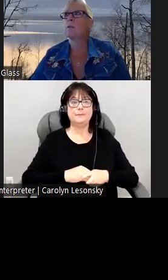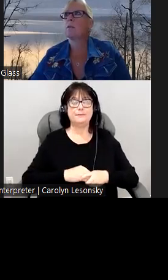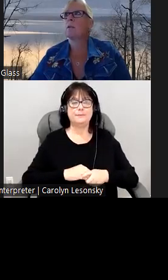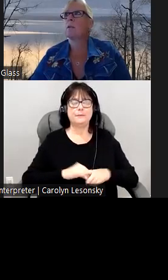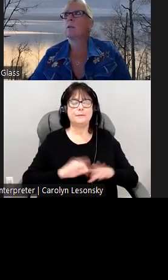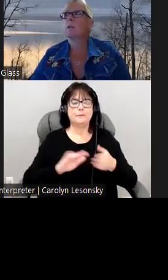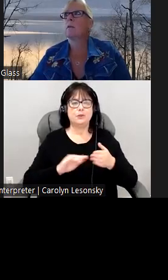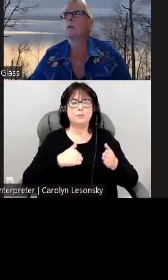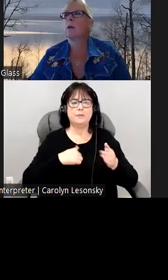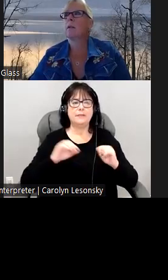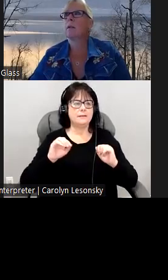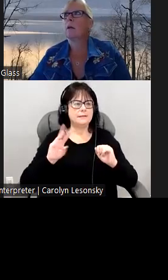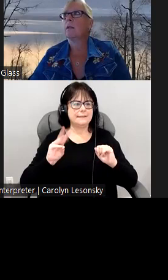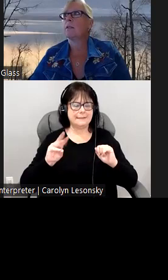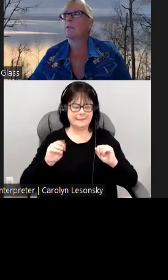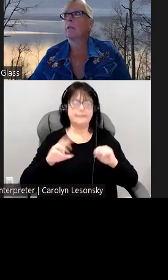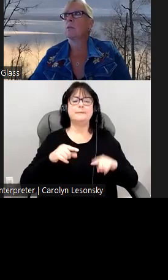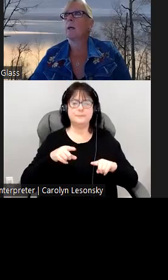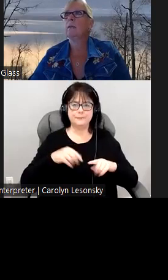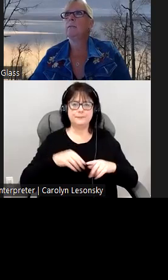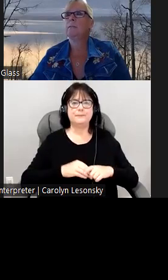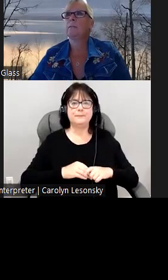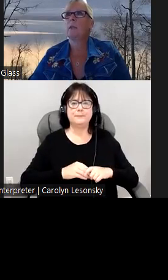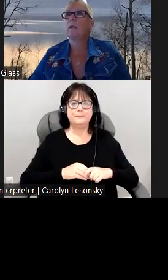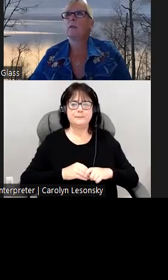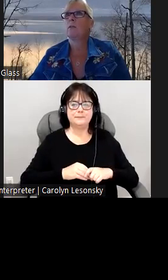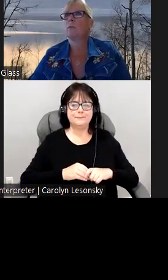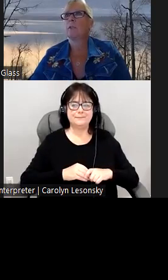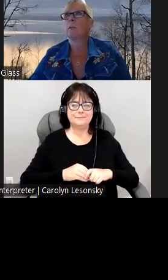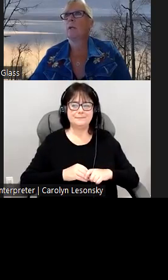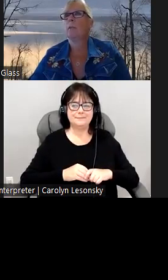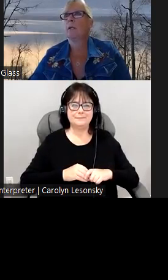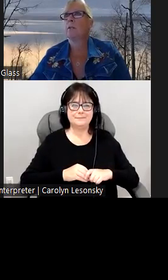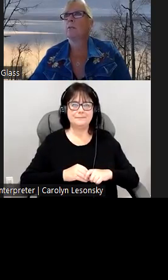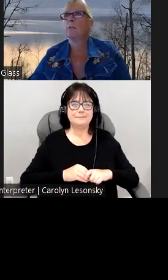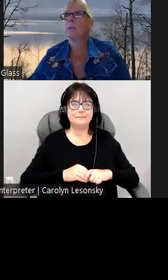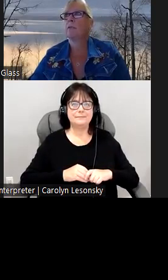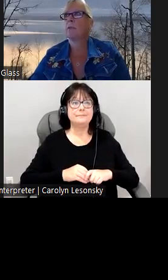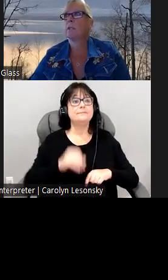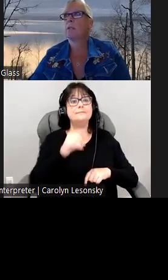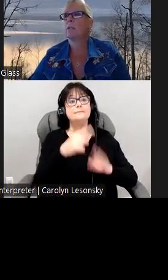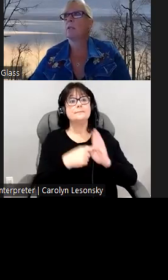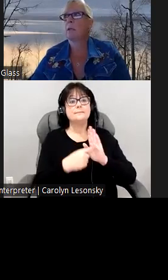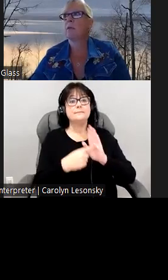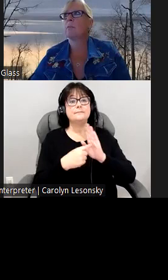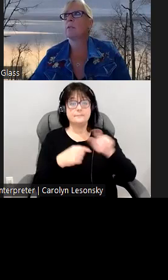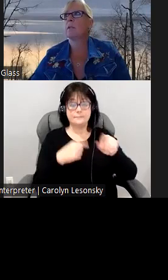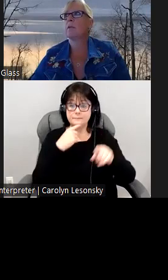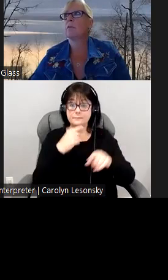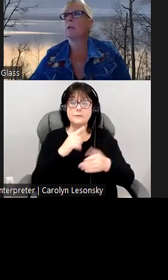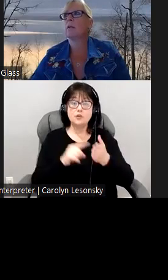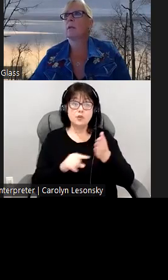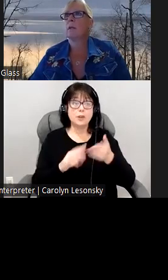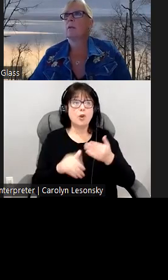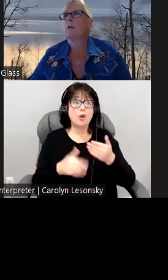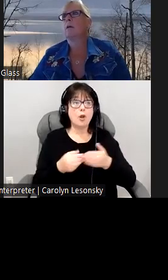comparisons on this screen as well. So for example, all milestones completed for this agency, 70% of